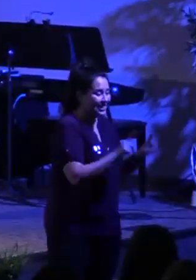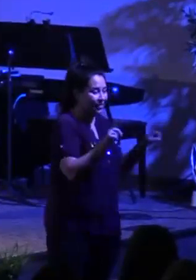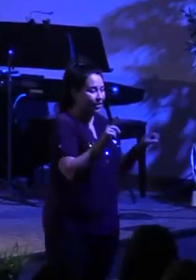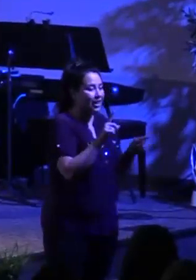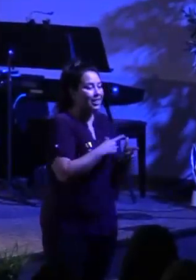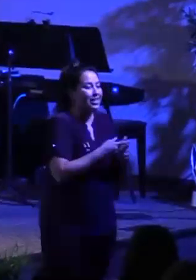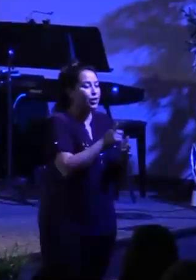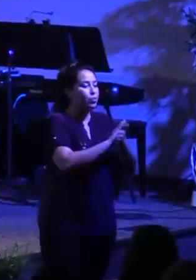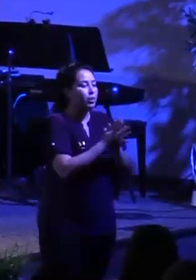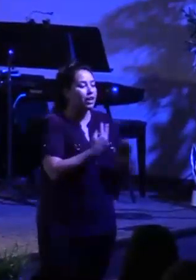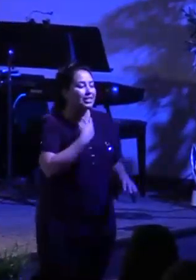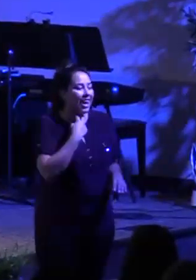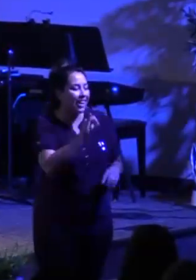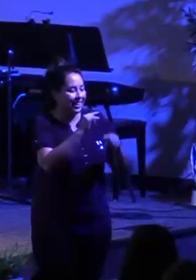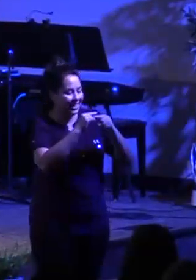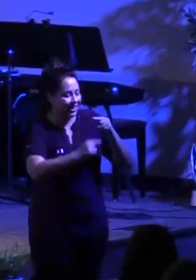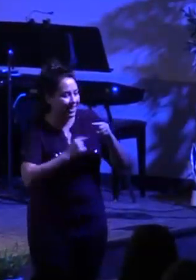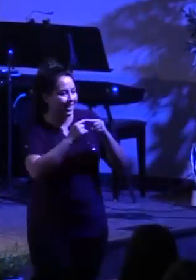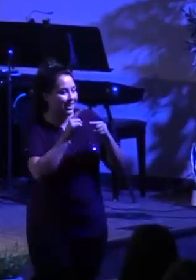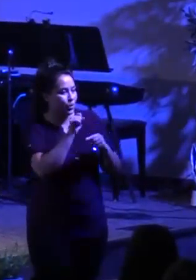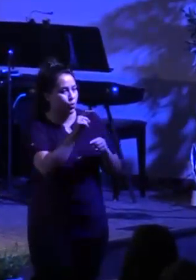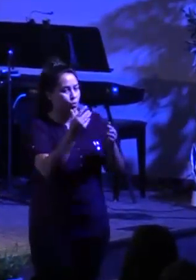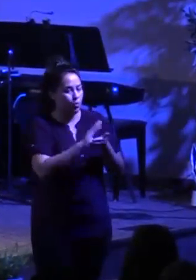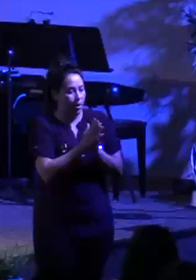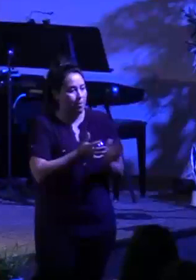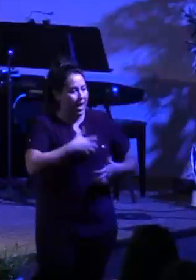in that cycle. But there's no good reason for you to do that.